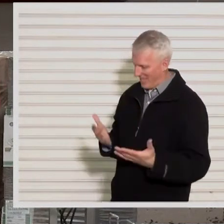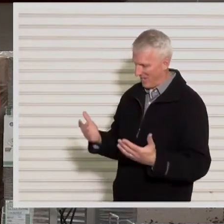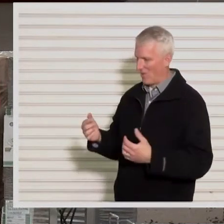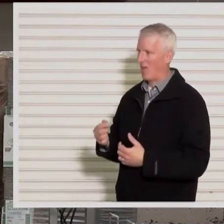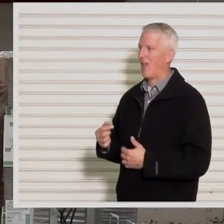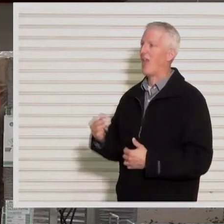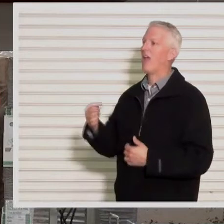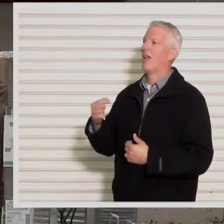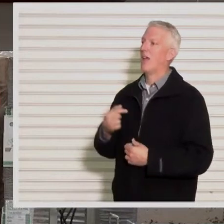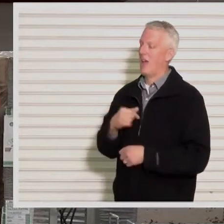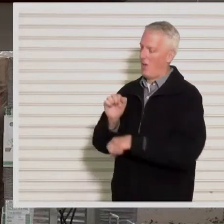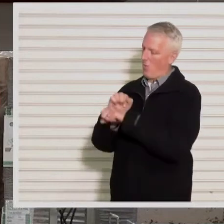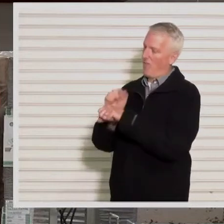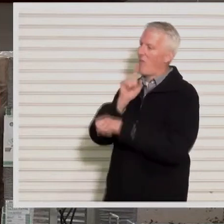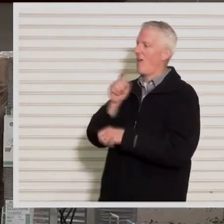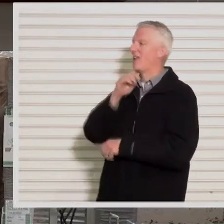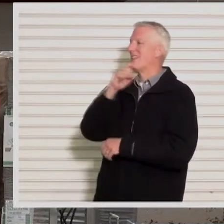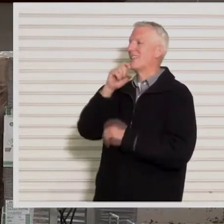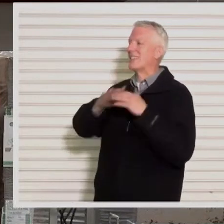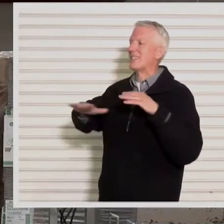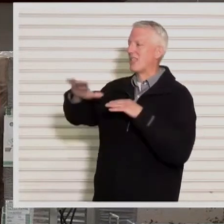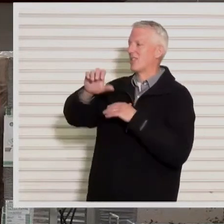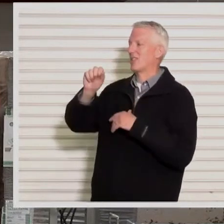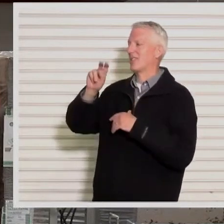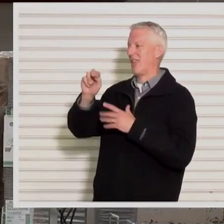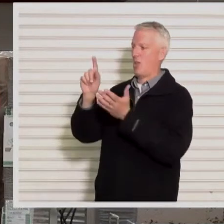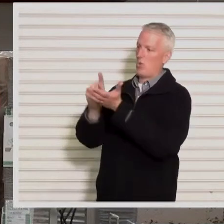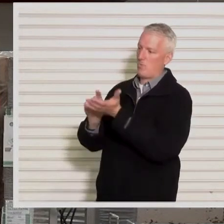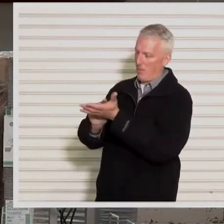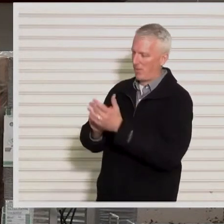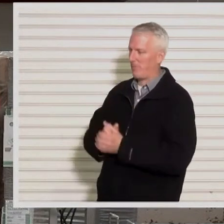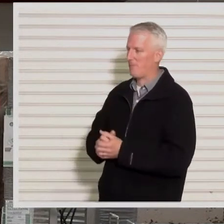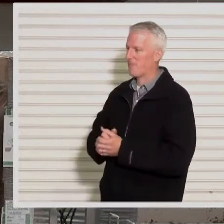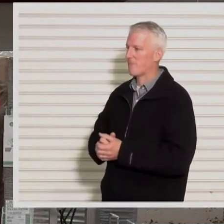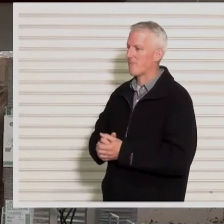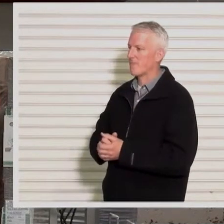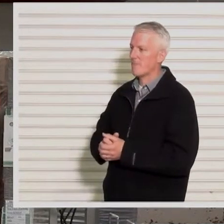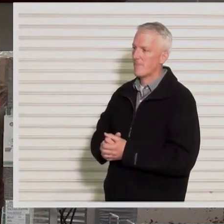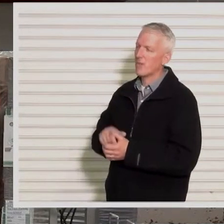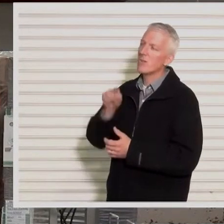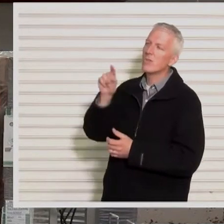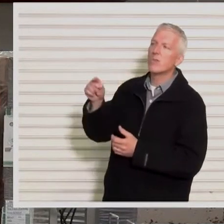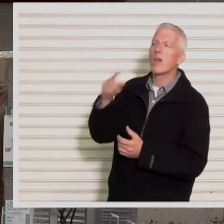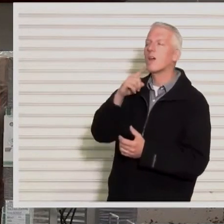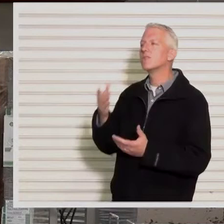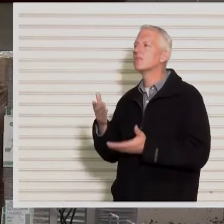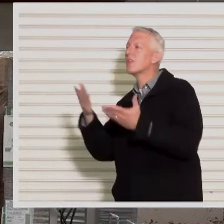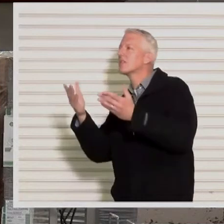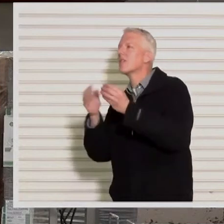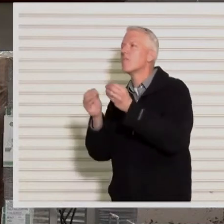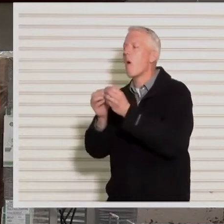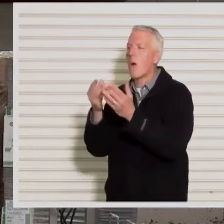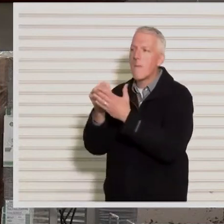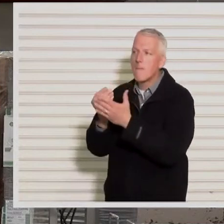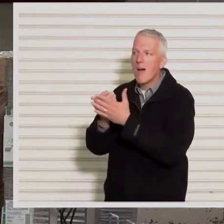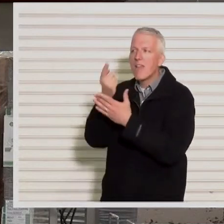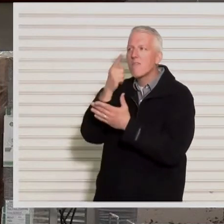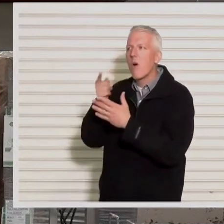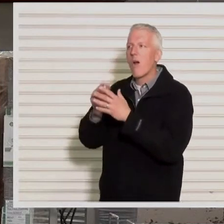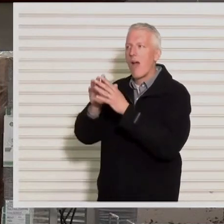immigration reporter for the Desert Sun. I'll be asking questions for the California Press Corps. You've hinted at more money for the